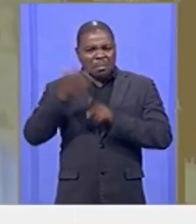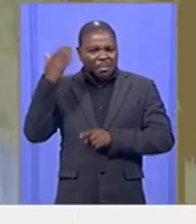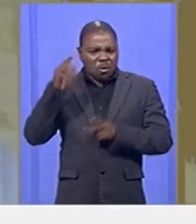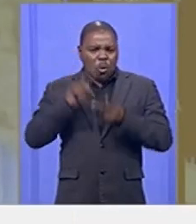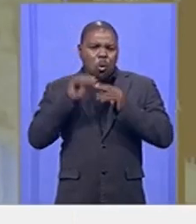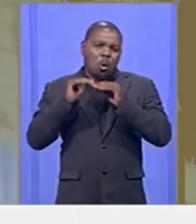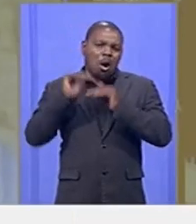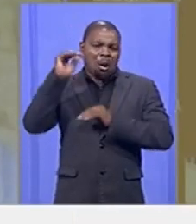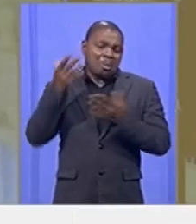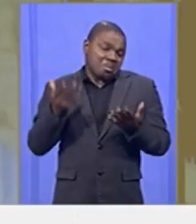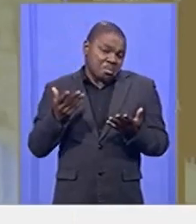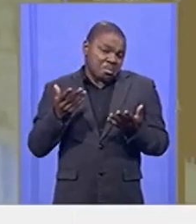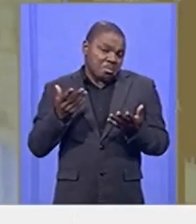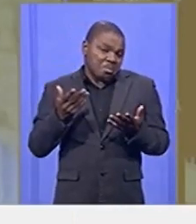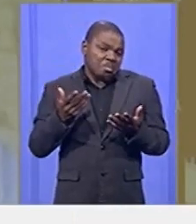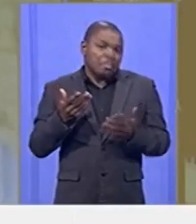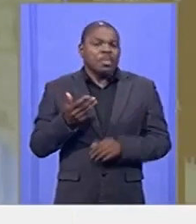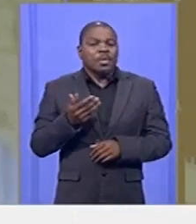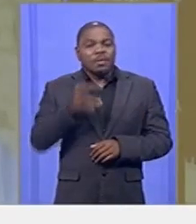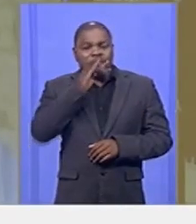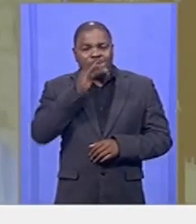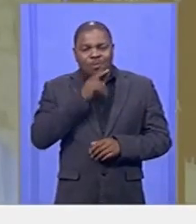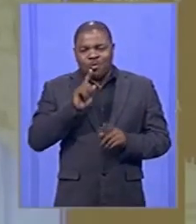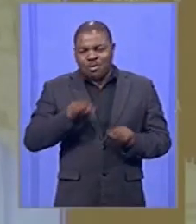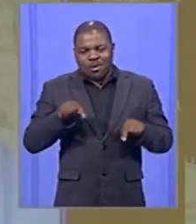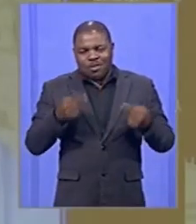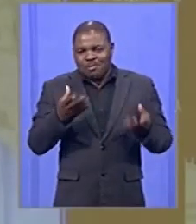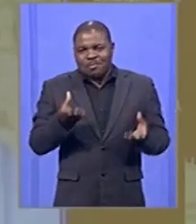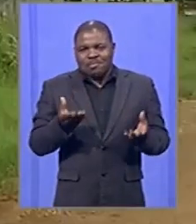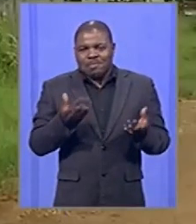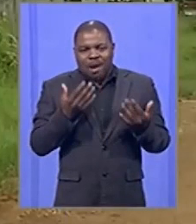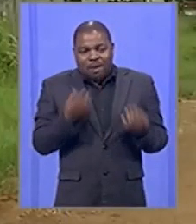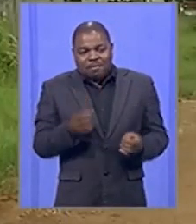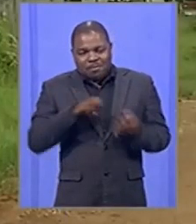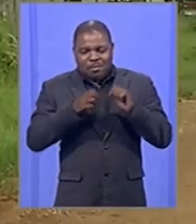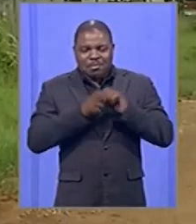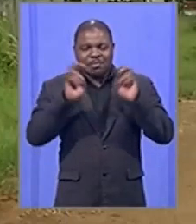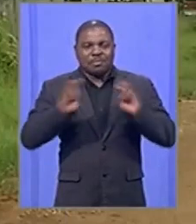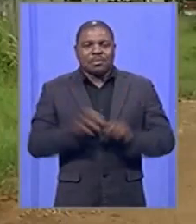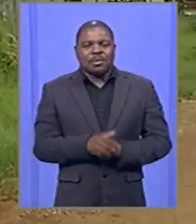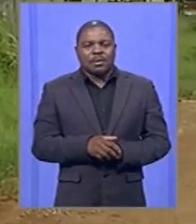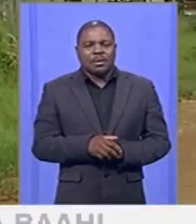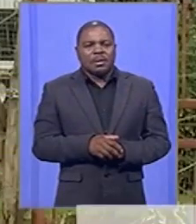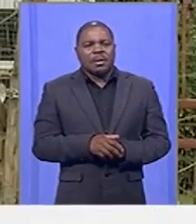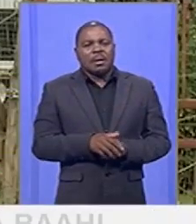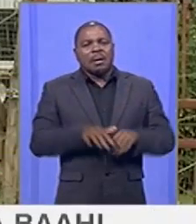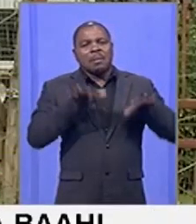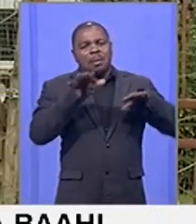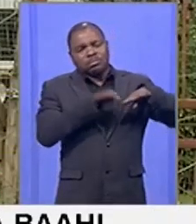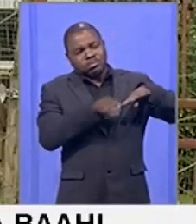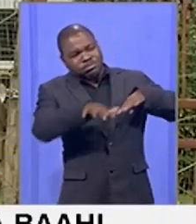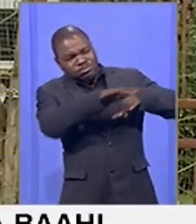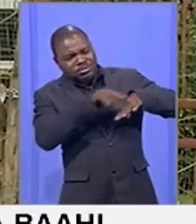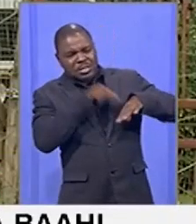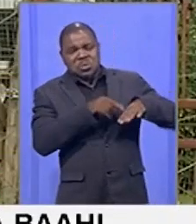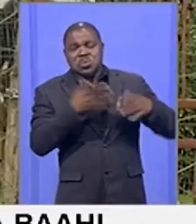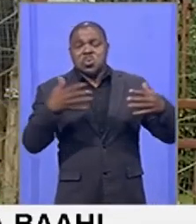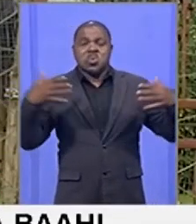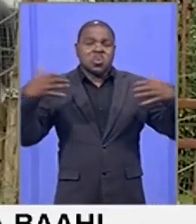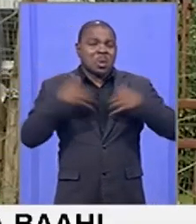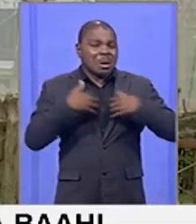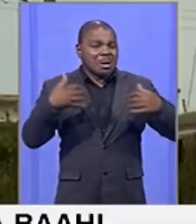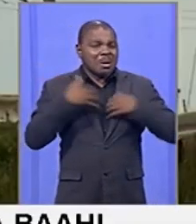that, we would not necessarily be in an electricity crisis. Baagi kwa mafelong a leng dithuteng ba tlhagisitse matshwenyego malebana